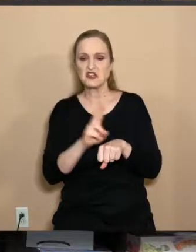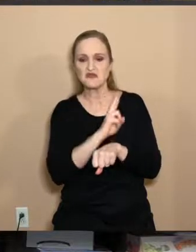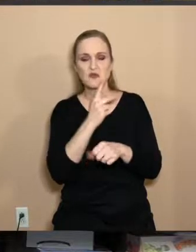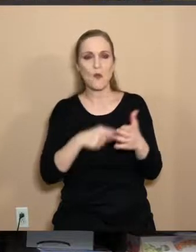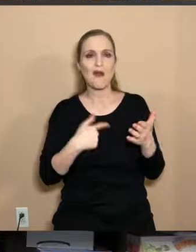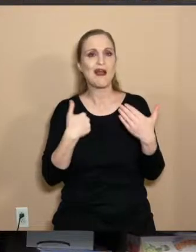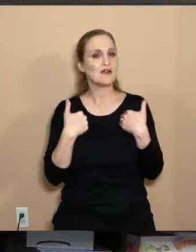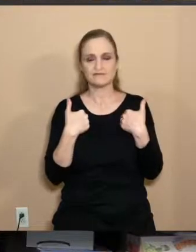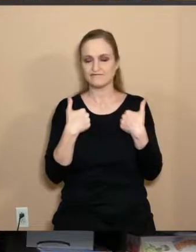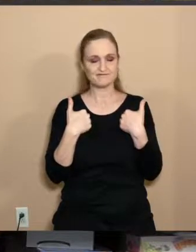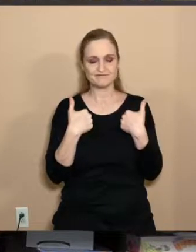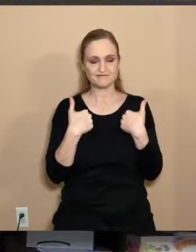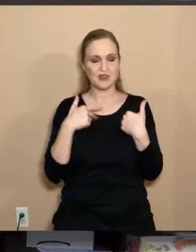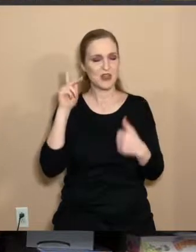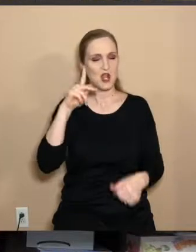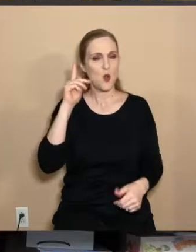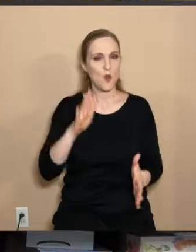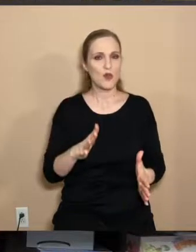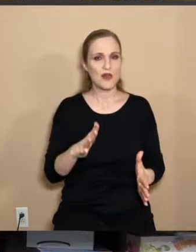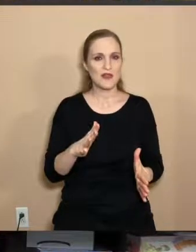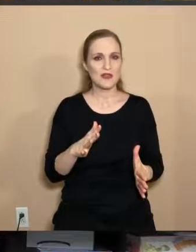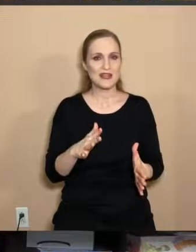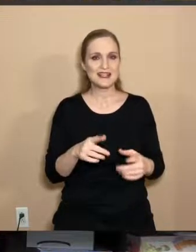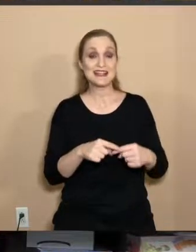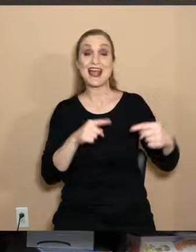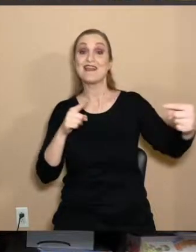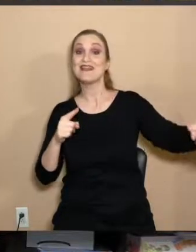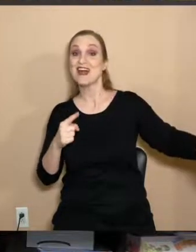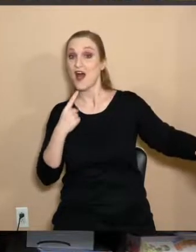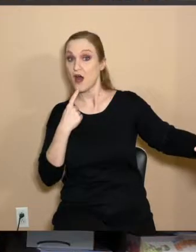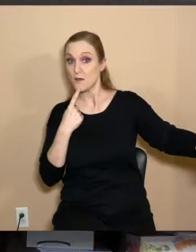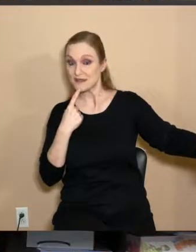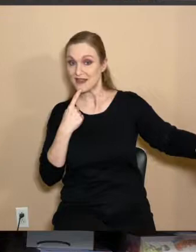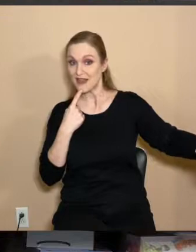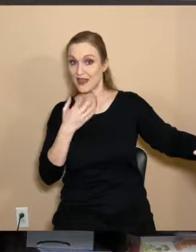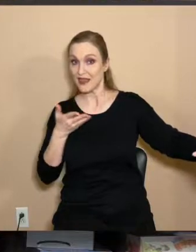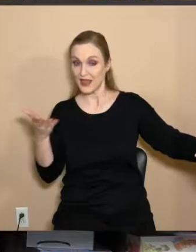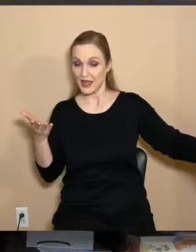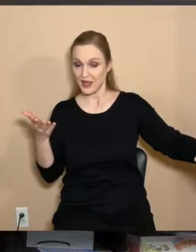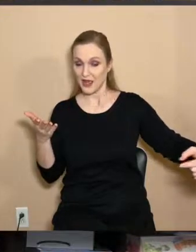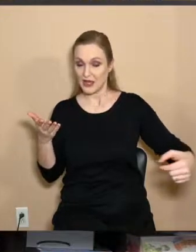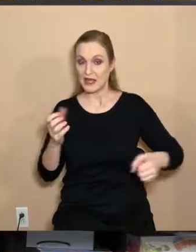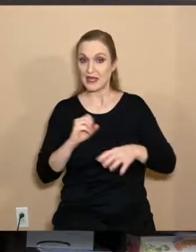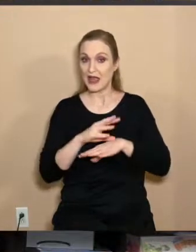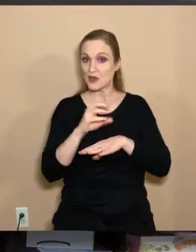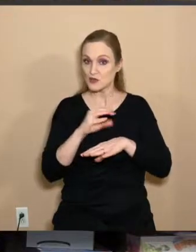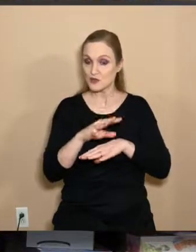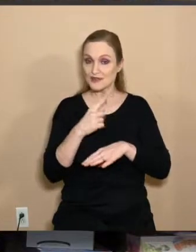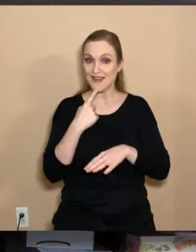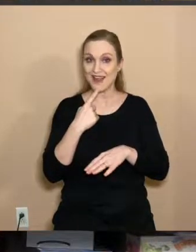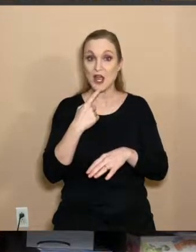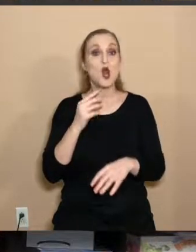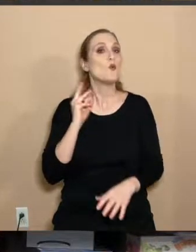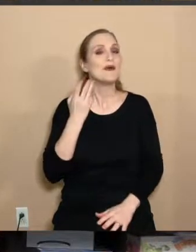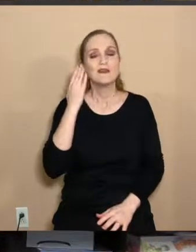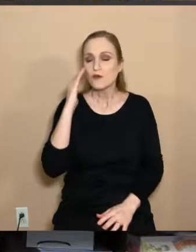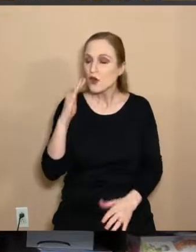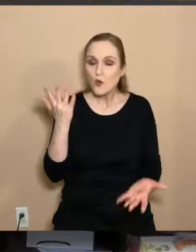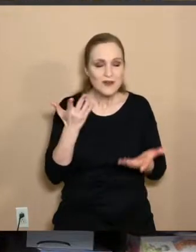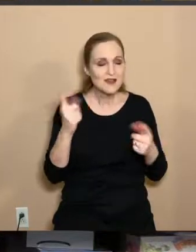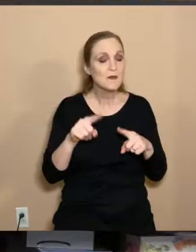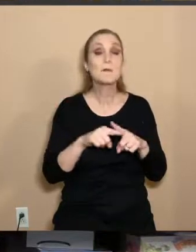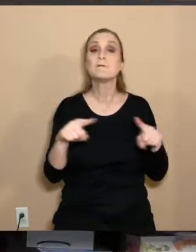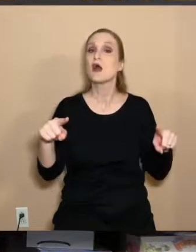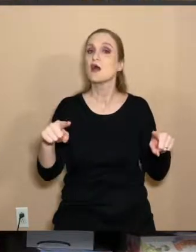have. The Qoheleth is making the opposite, giving the opposite instruction to say, even though we don't know what's coming,